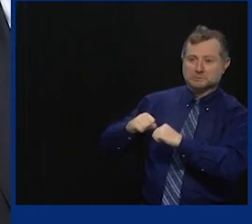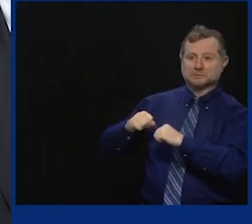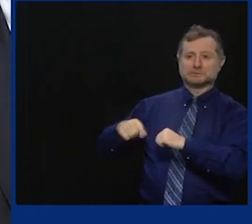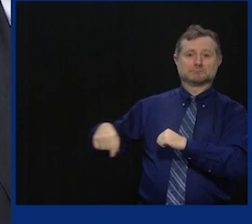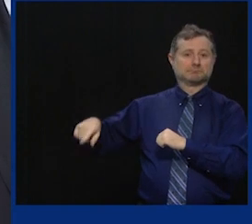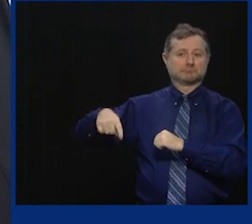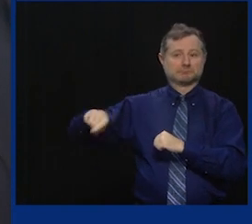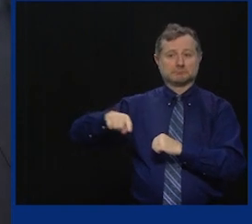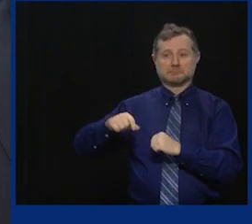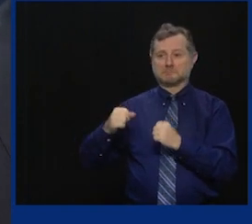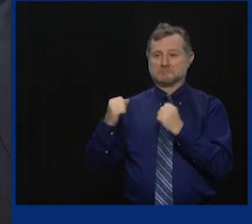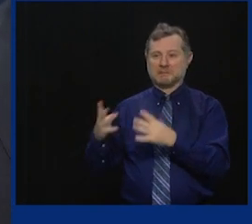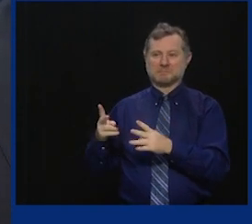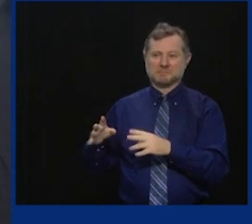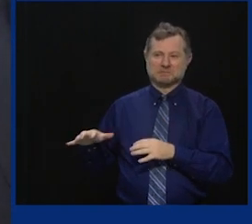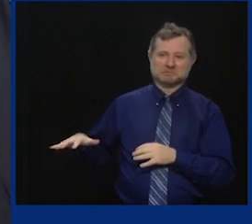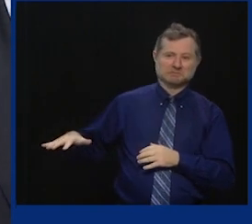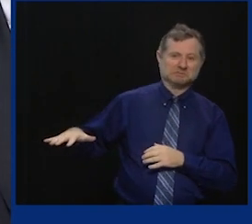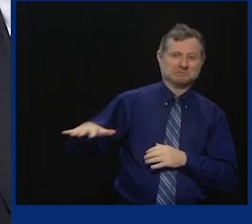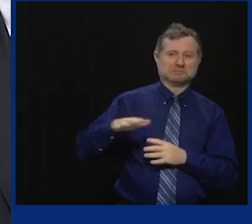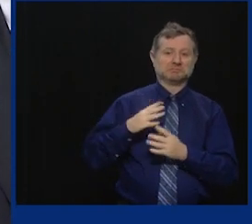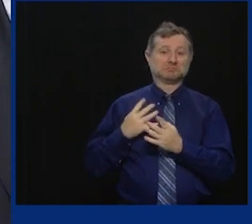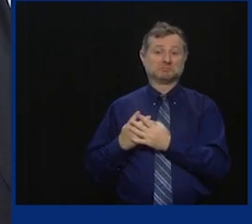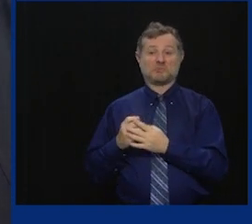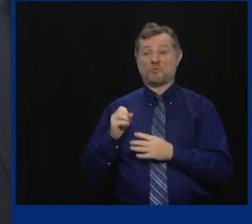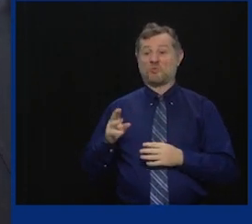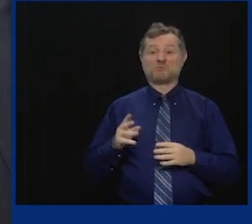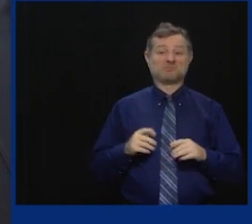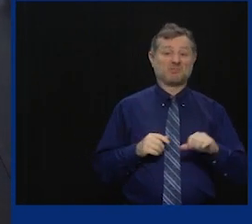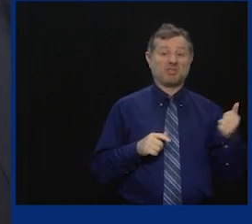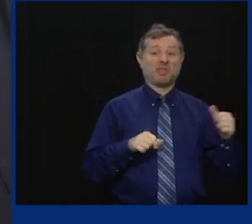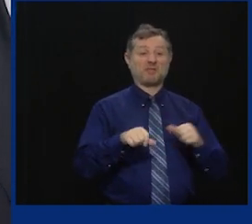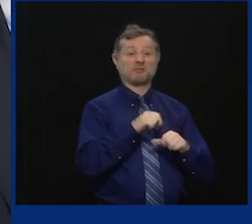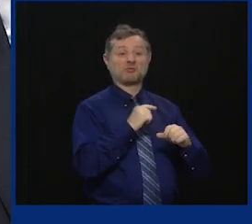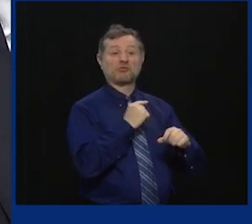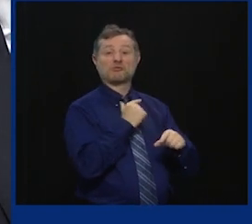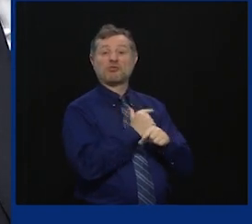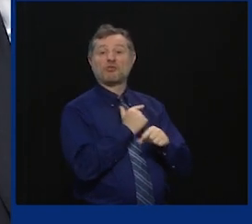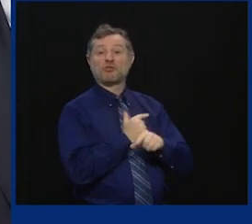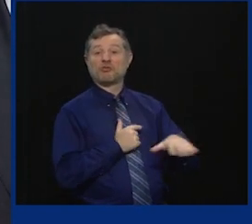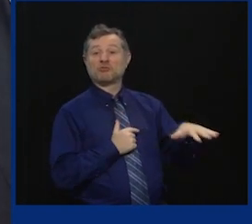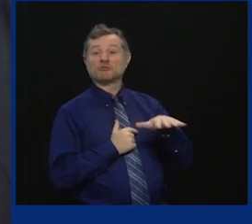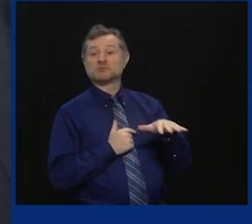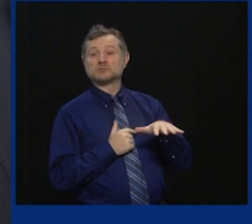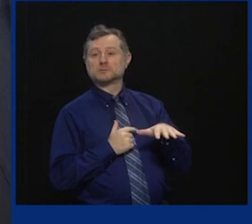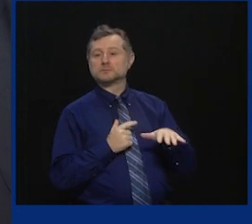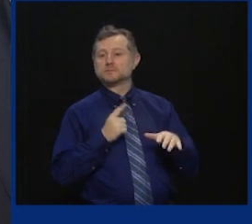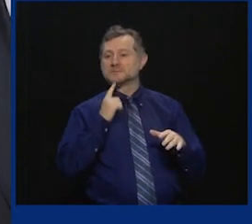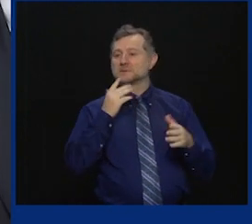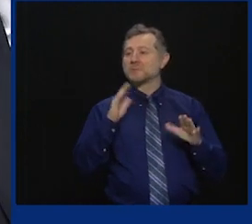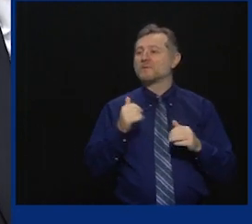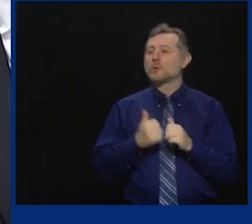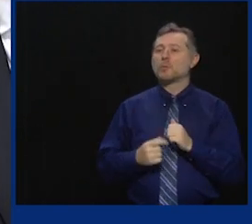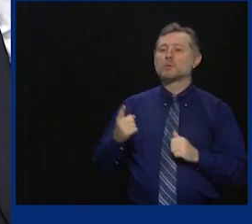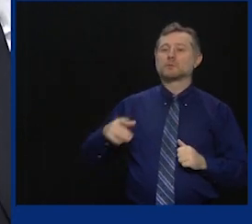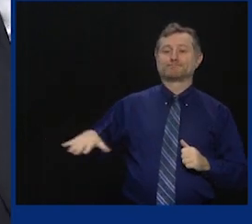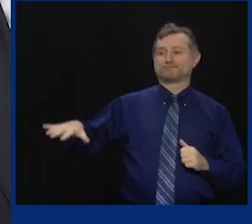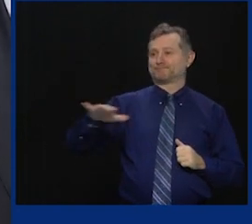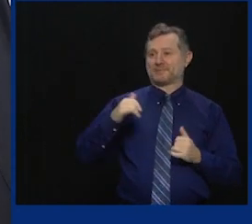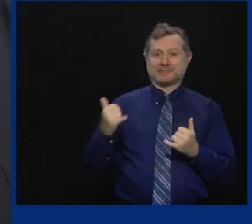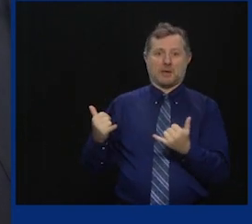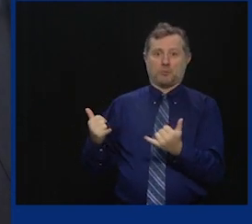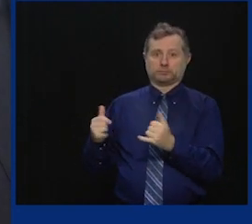who are incarcerated, or the protection of fellow guards. I mean, it's bad for everyone in that environment right now. And if we can just